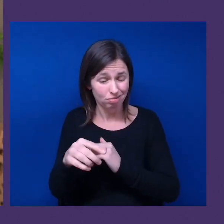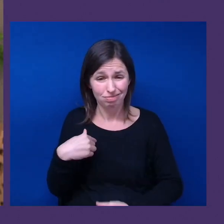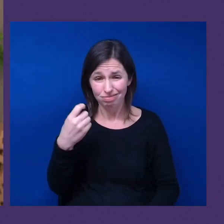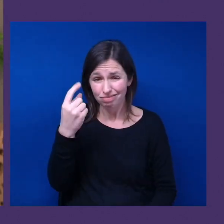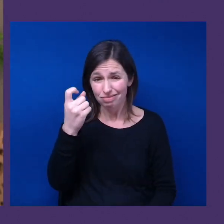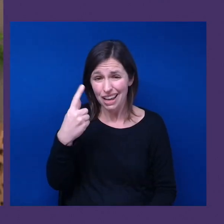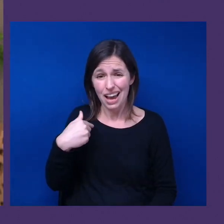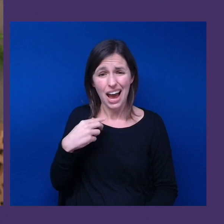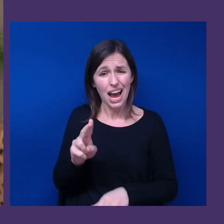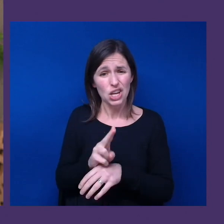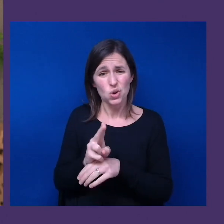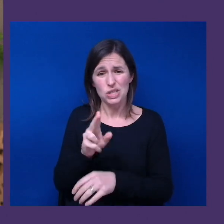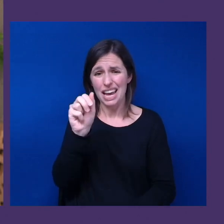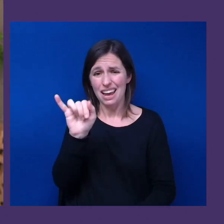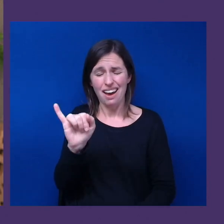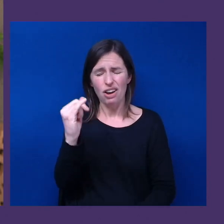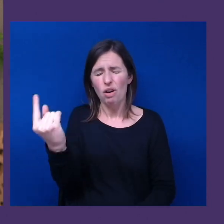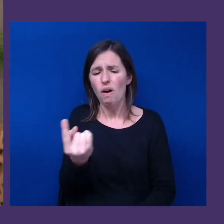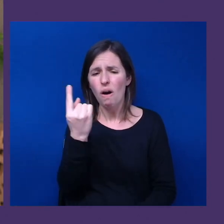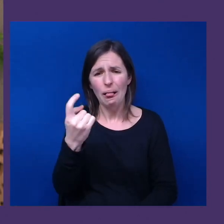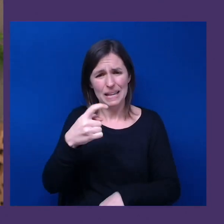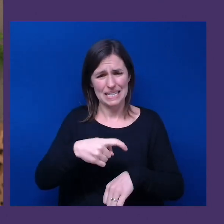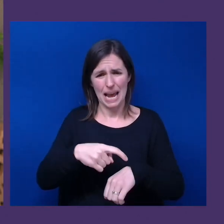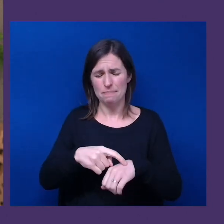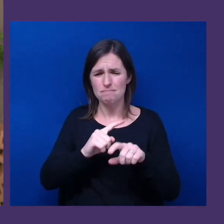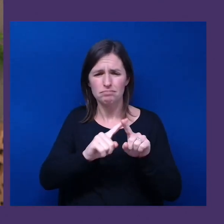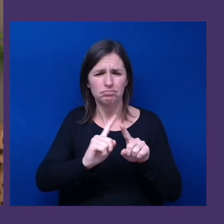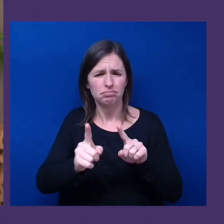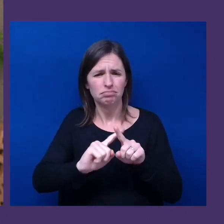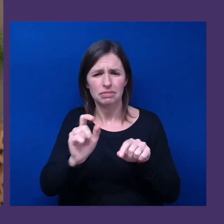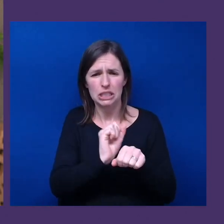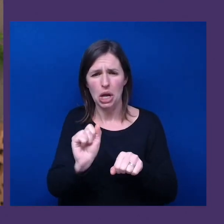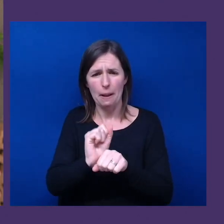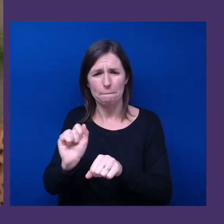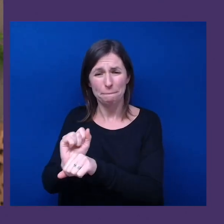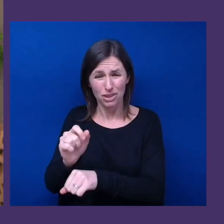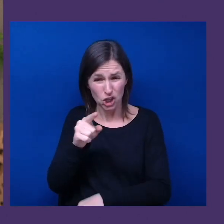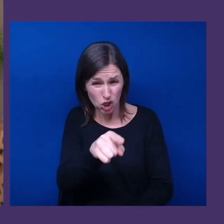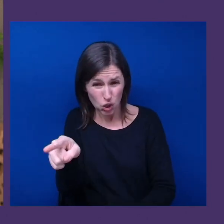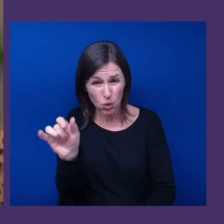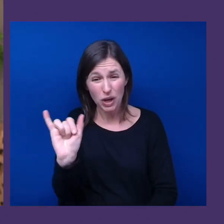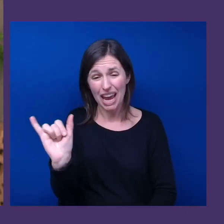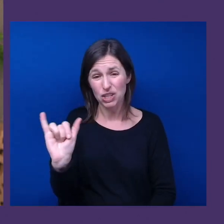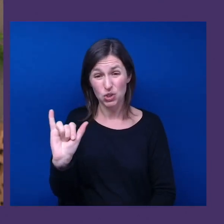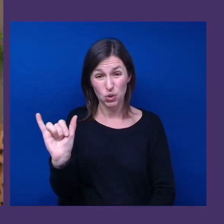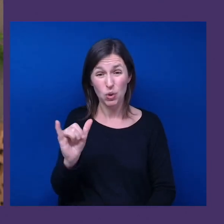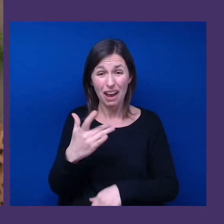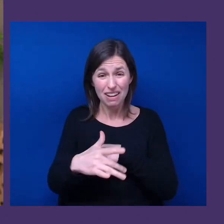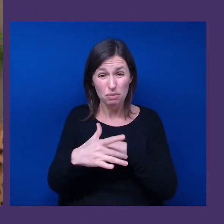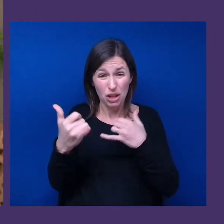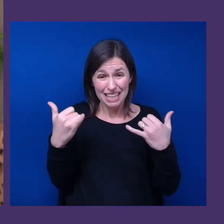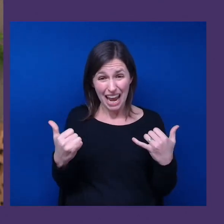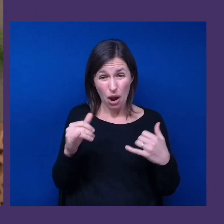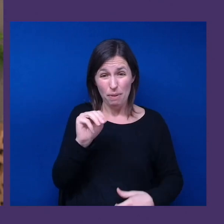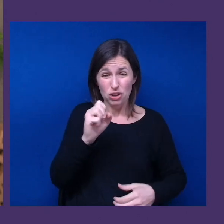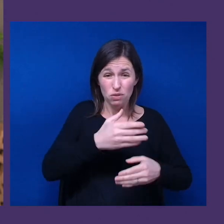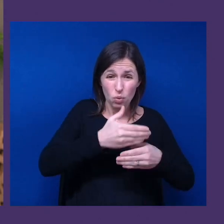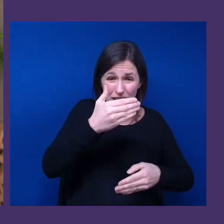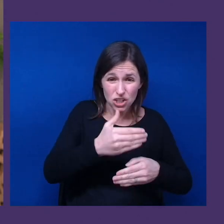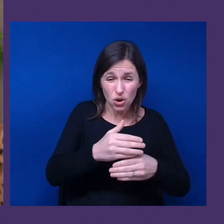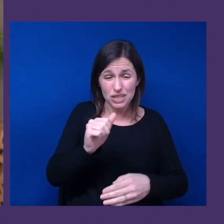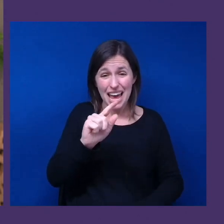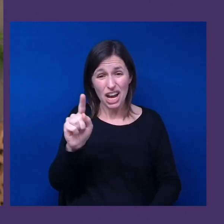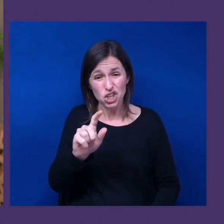for all kinds of tasks, and you can too. It's available now in Microsoft Windows and in